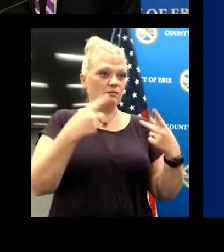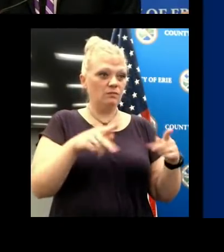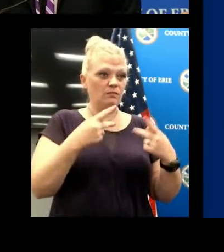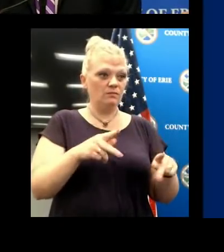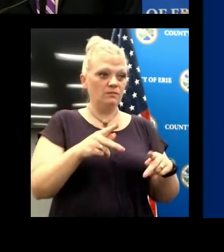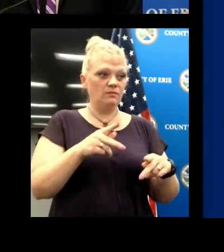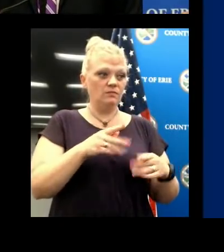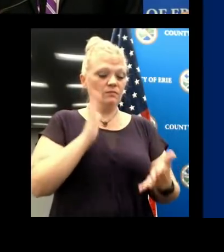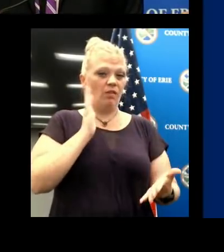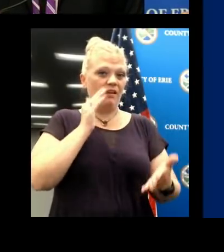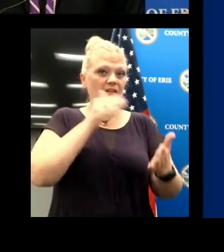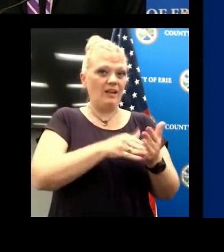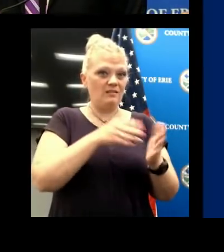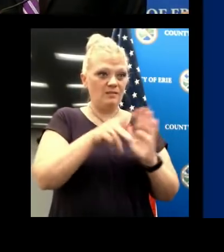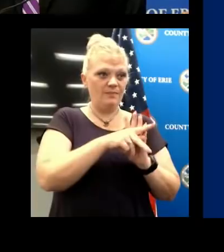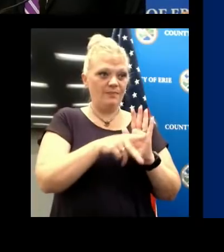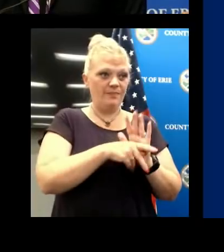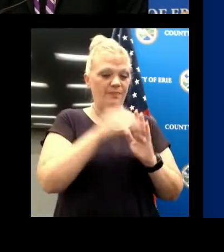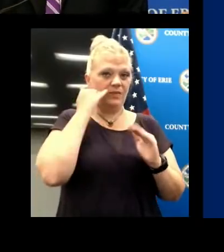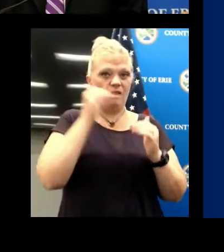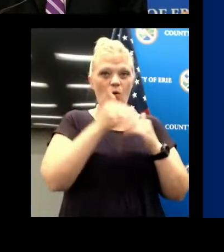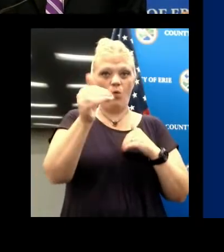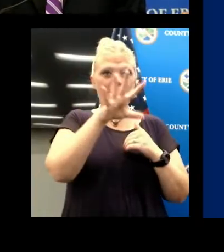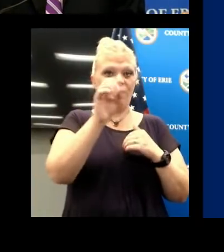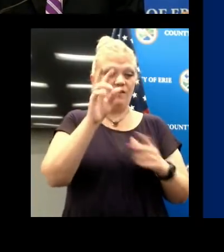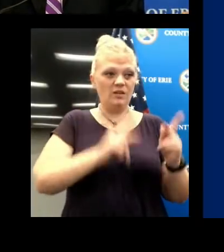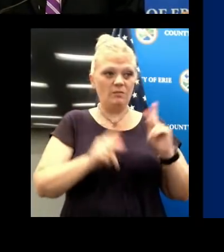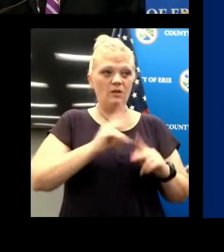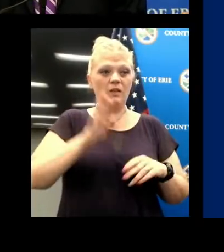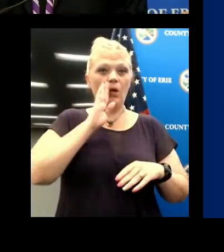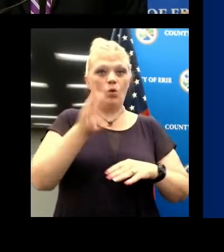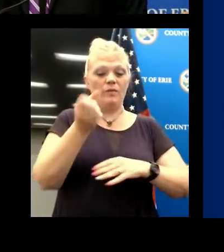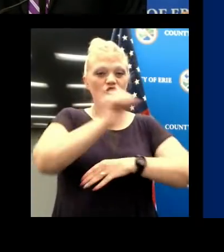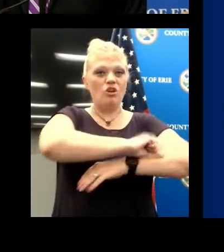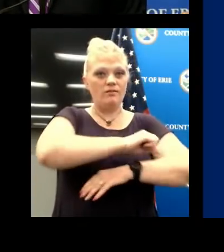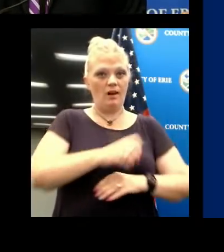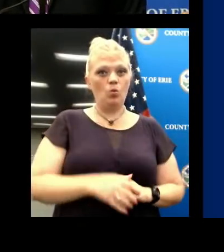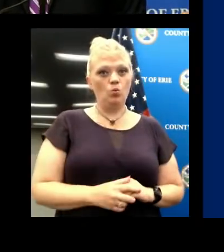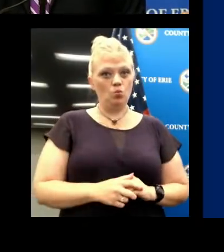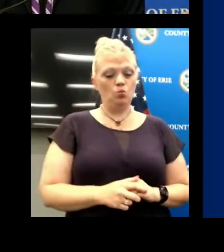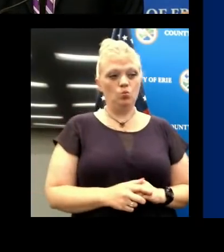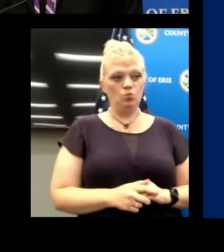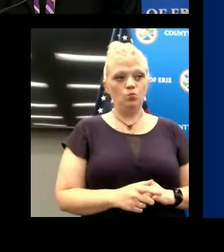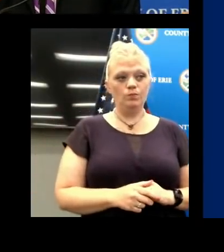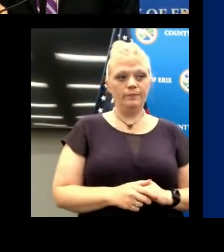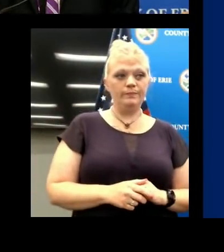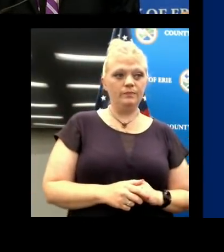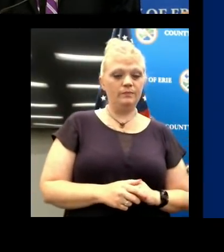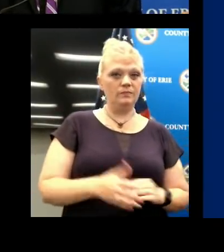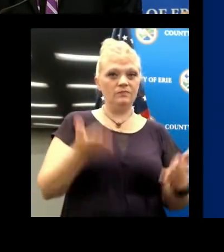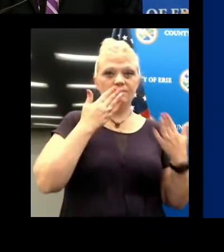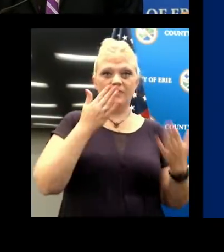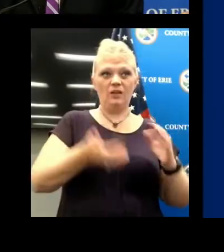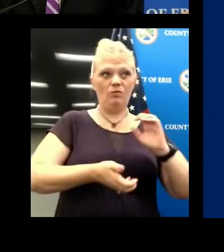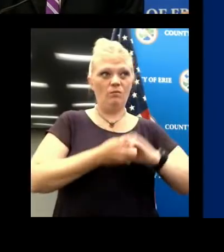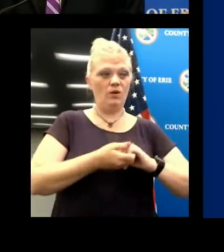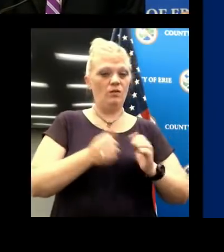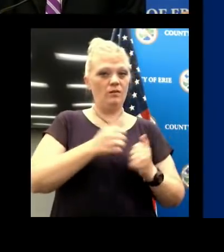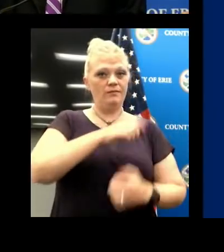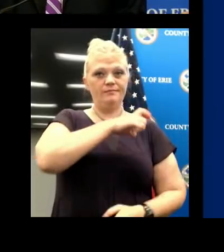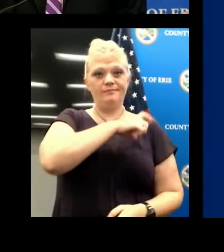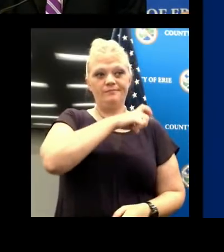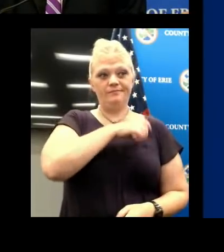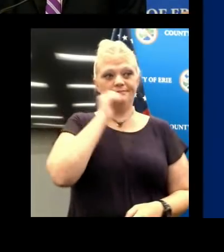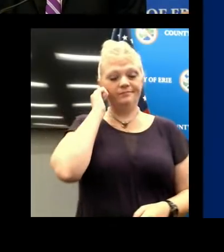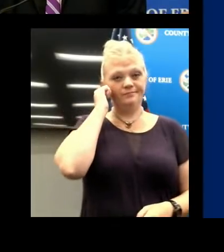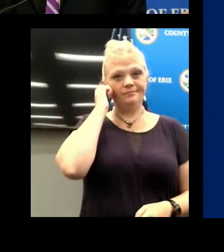the COVID-19 protocols, if they have more than 50 people there, they will be shut down. I want to thank our partners in law enforcement